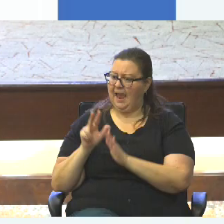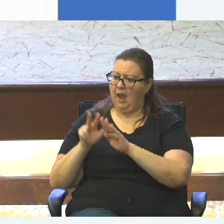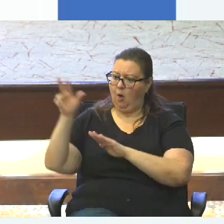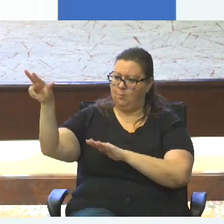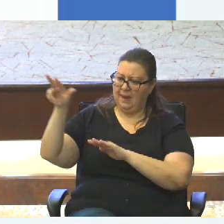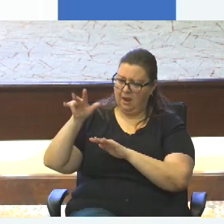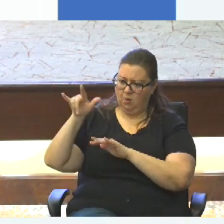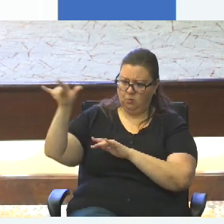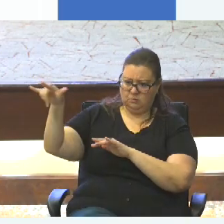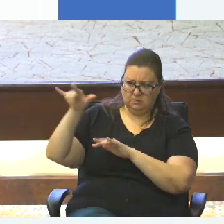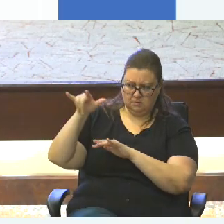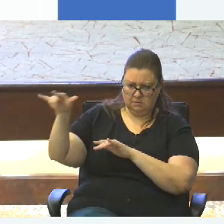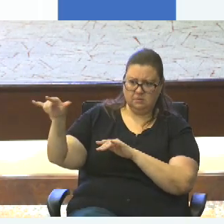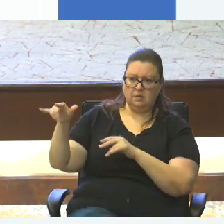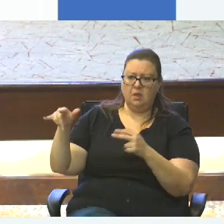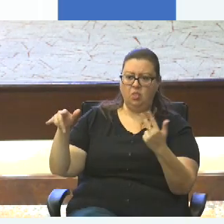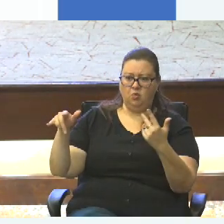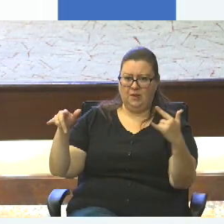a total of